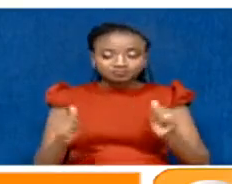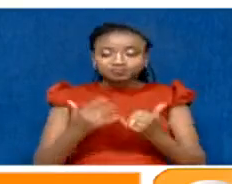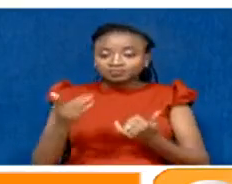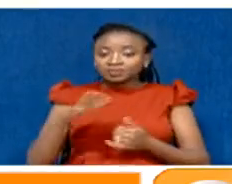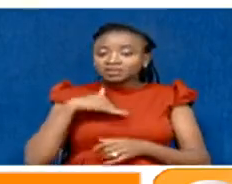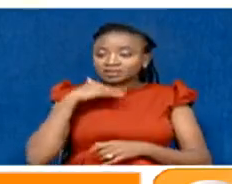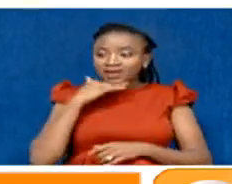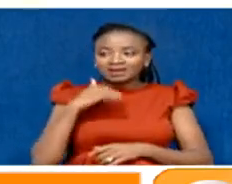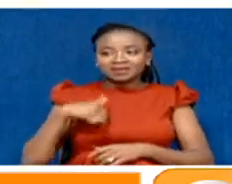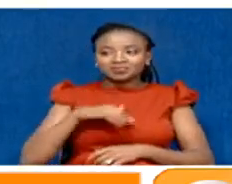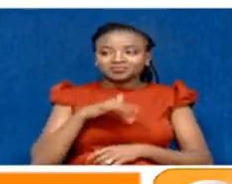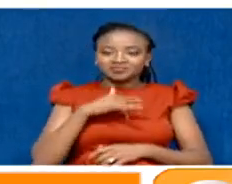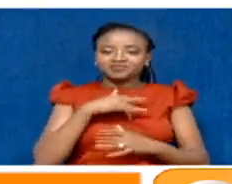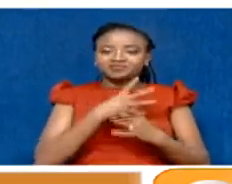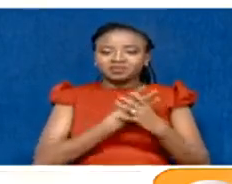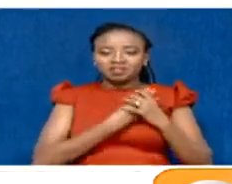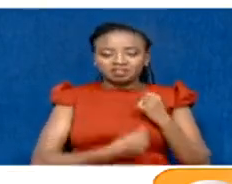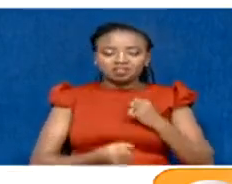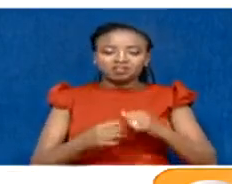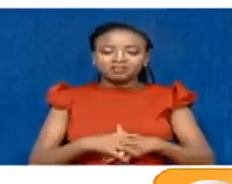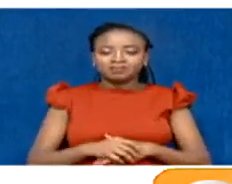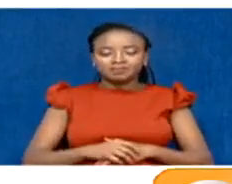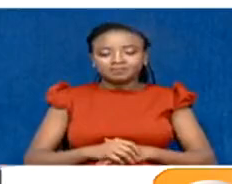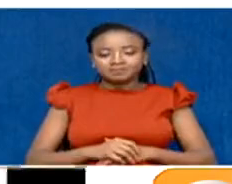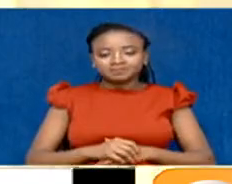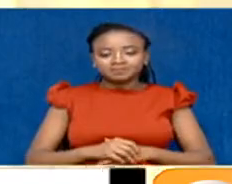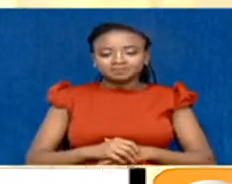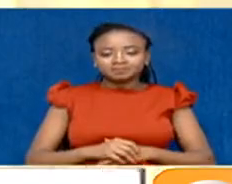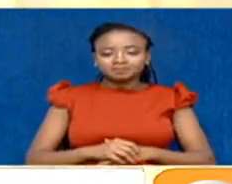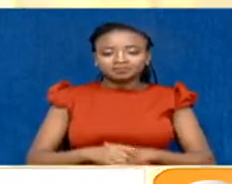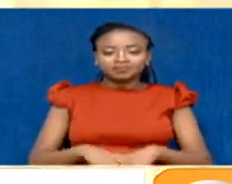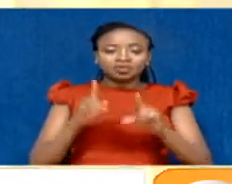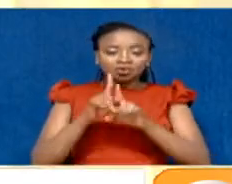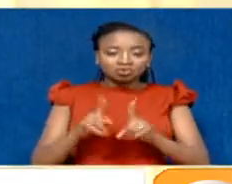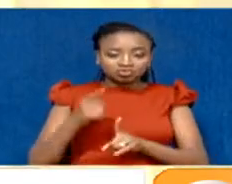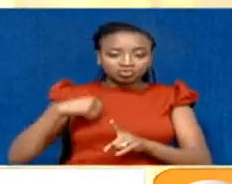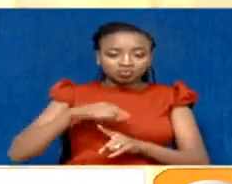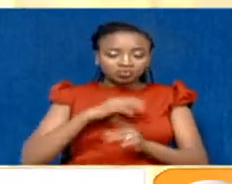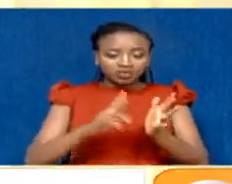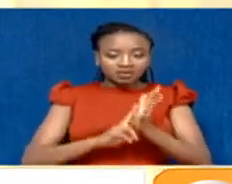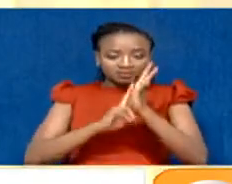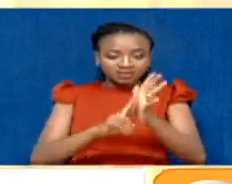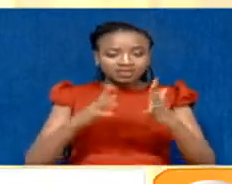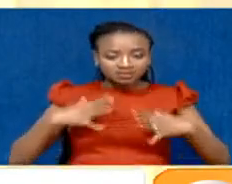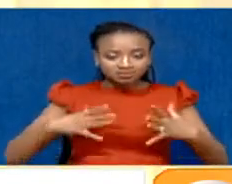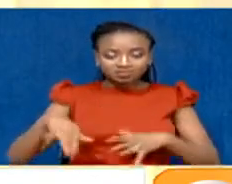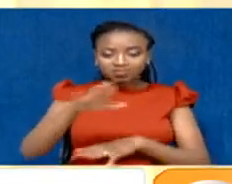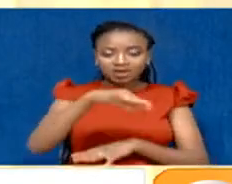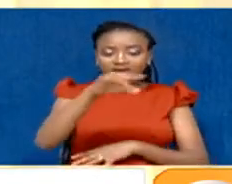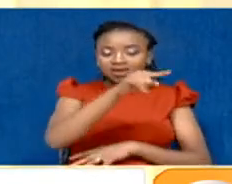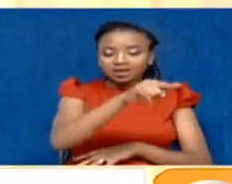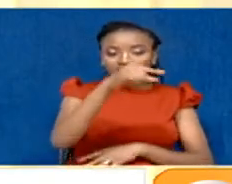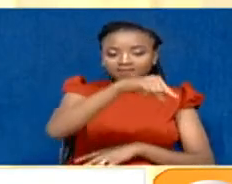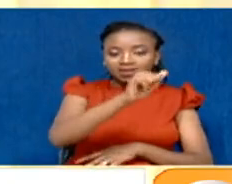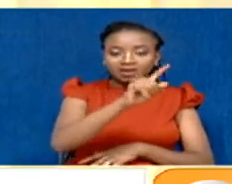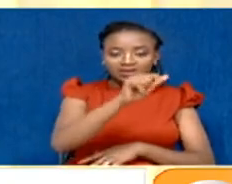has therefore robbed us of a great leader, mentor, and friend. On behalf of the people of the state of Qatar, we pray